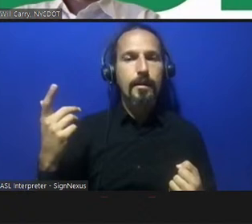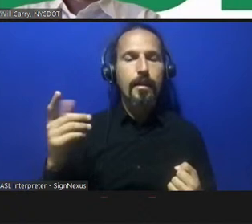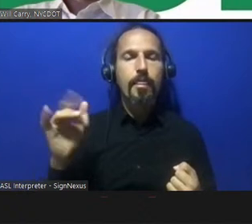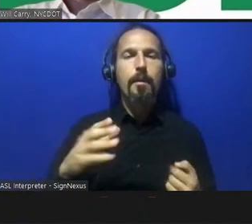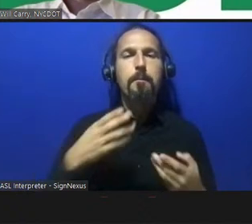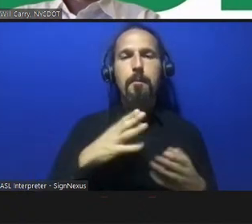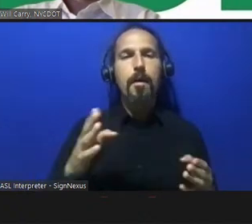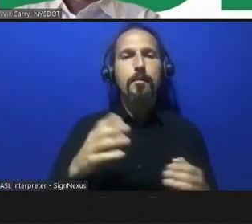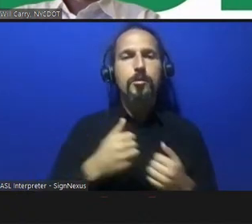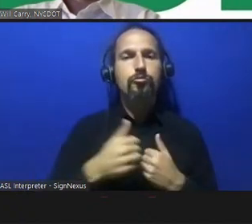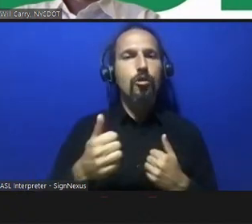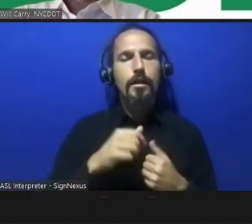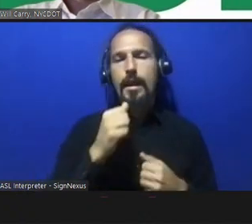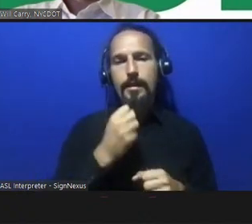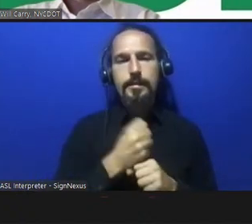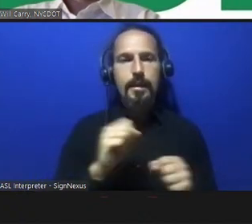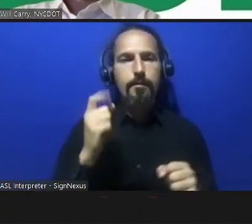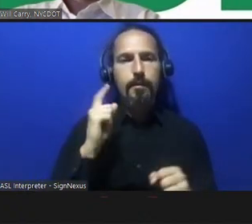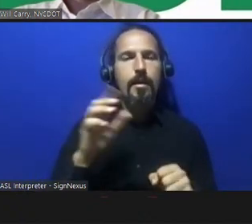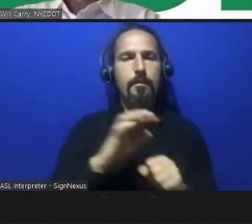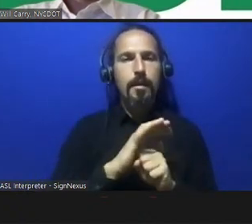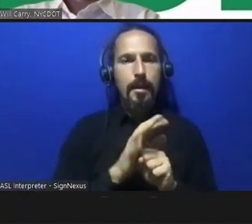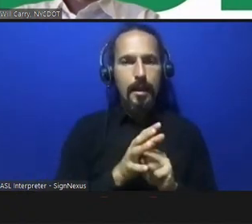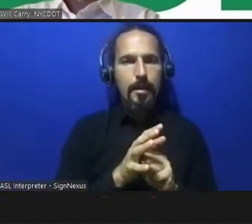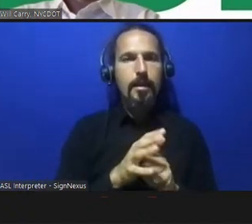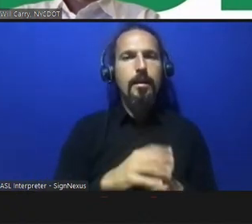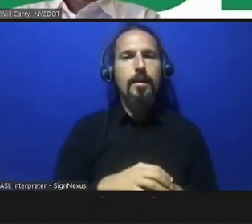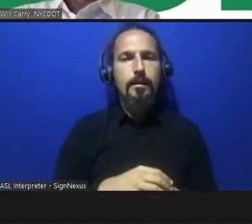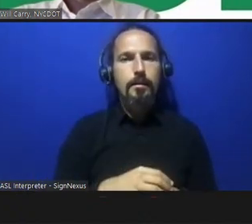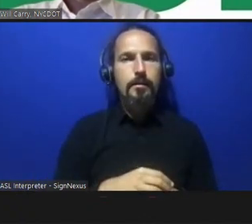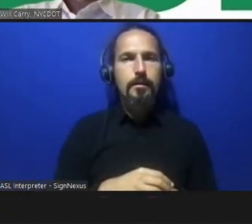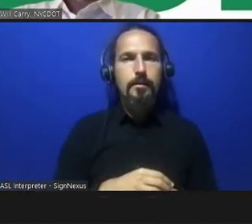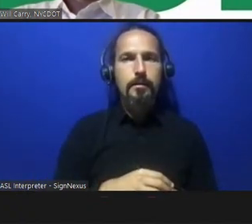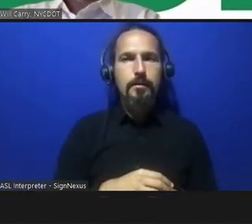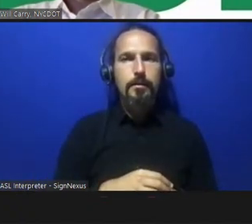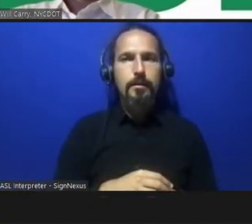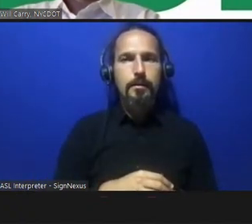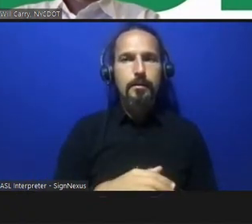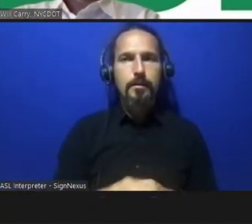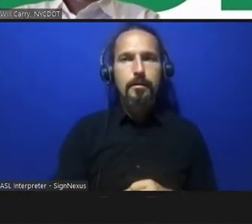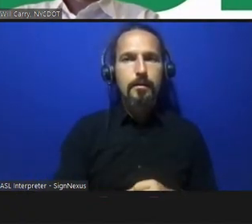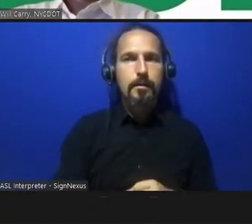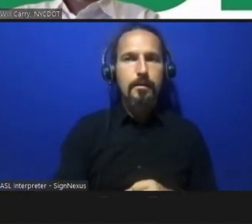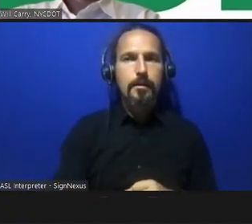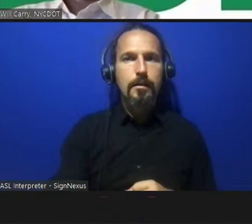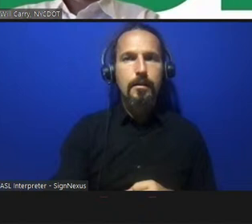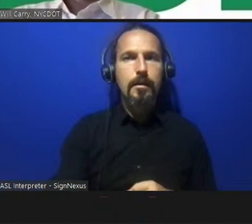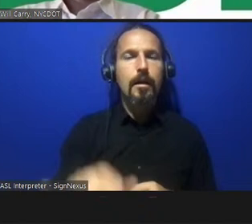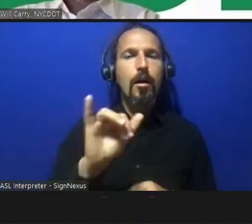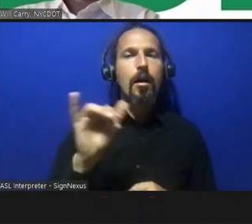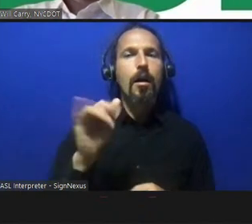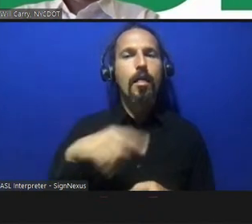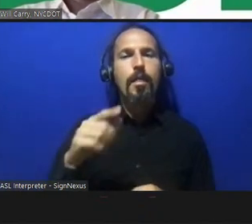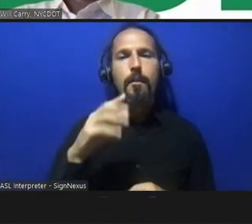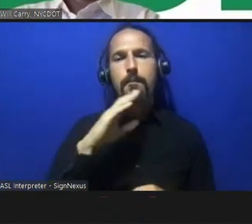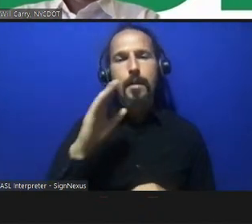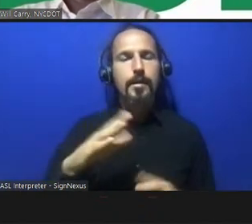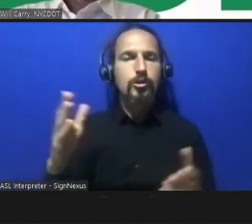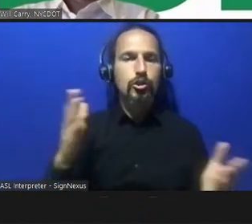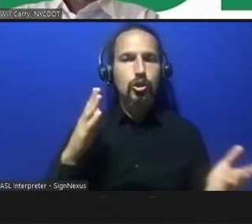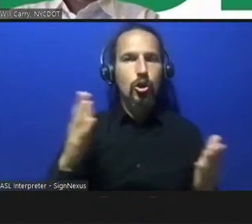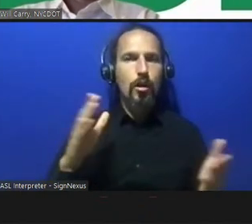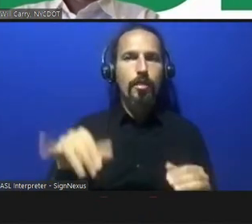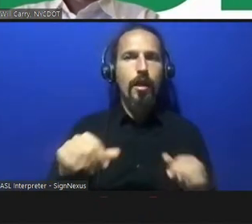transportation unsafe due to pandemic and um you know let's not forget the bad service that's